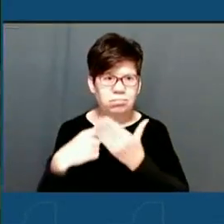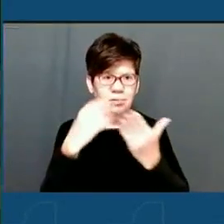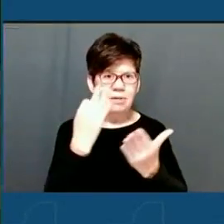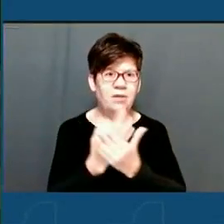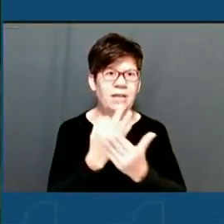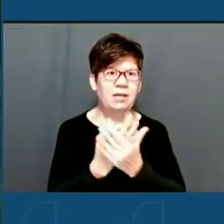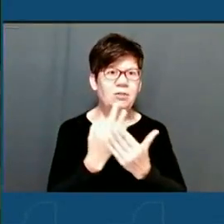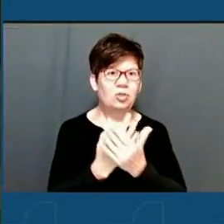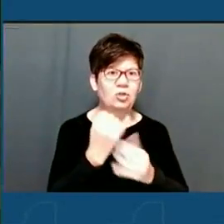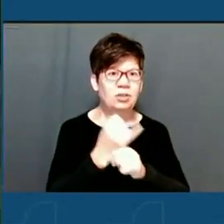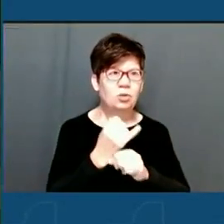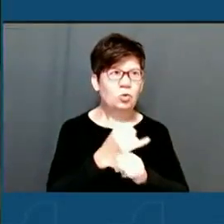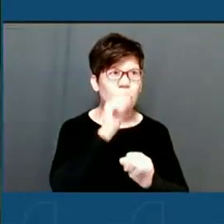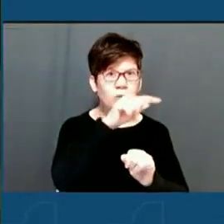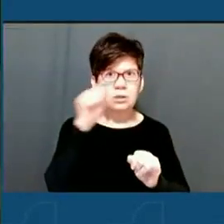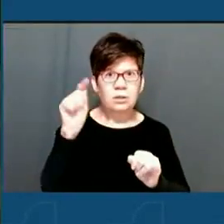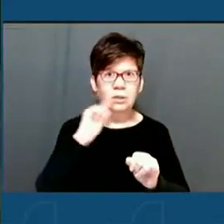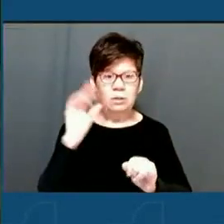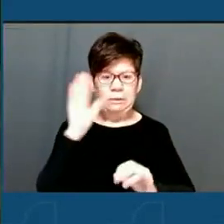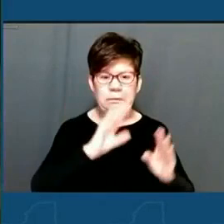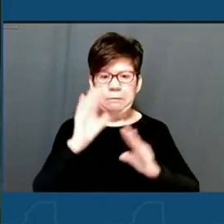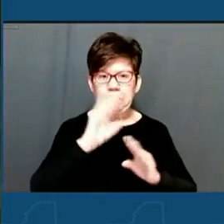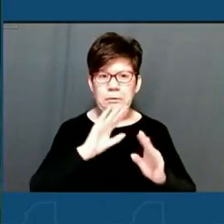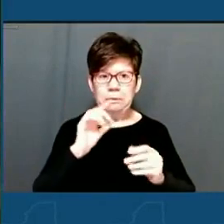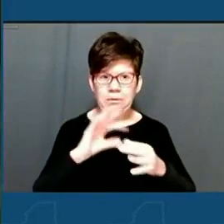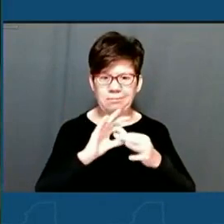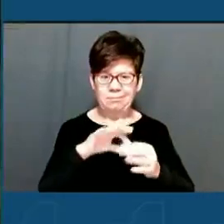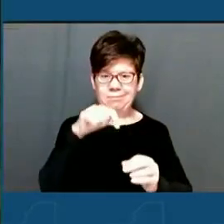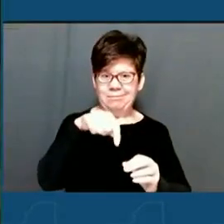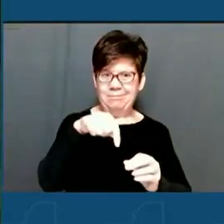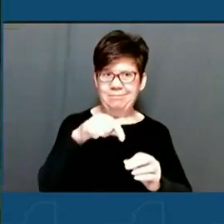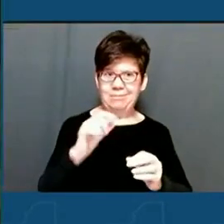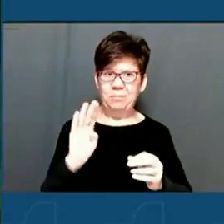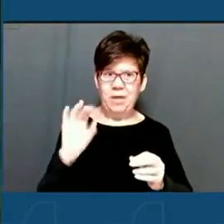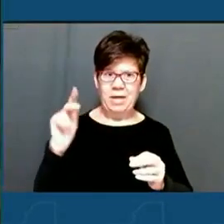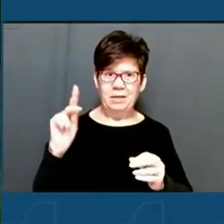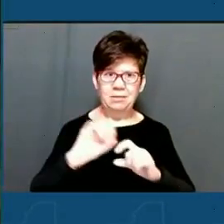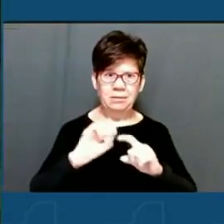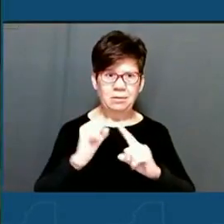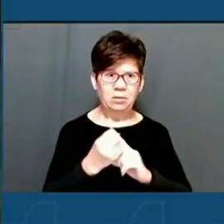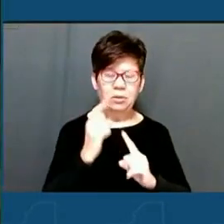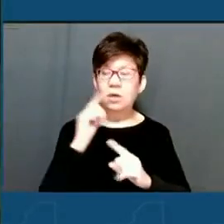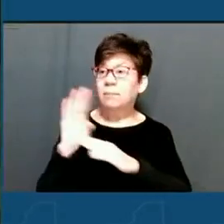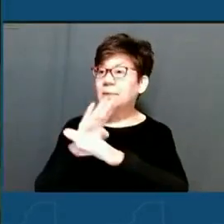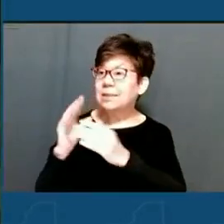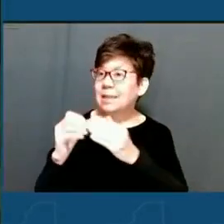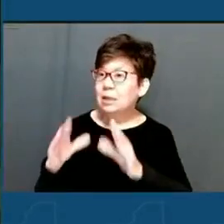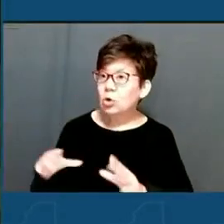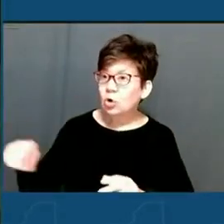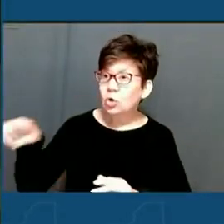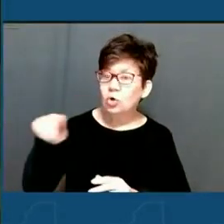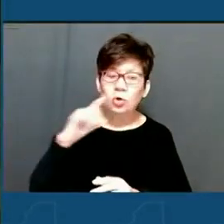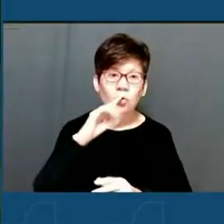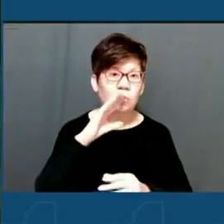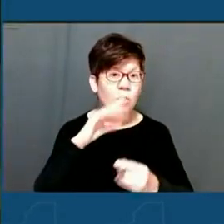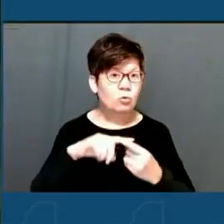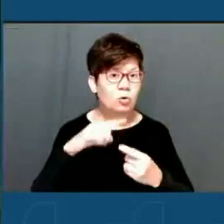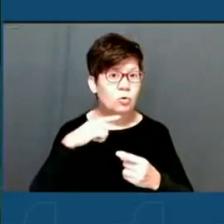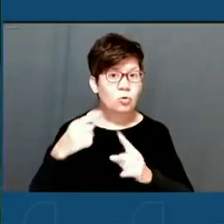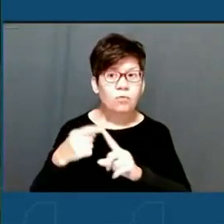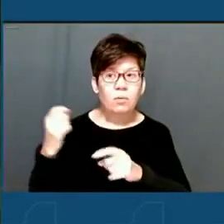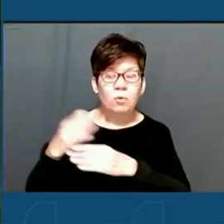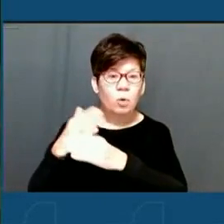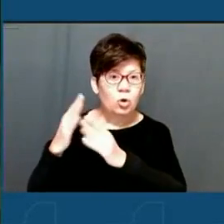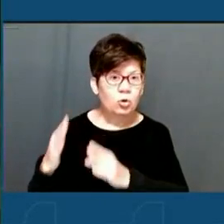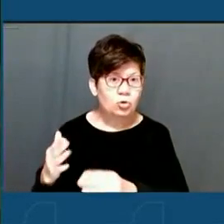what was transpiring. And also a lot of business leaders. We spoke to business leaders from the partnership. We spoke to the New York Business